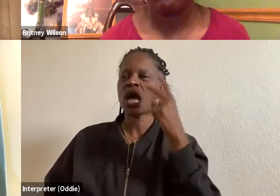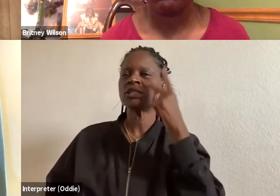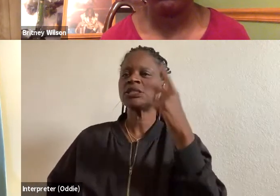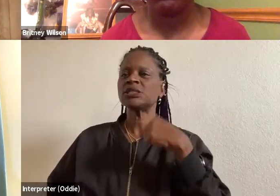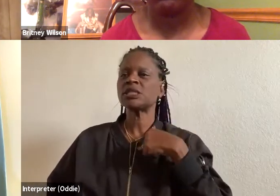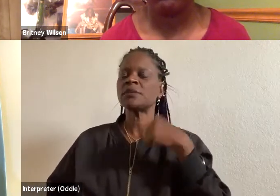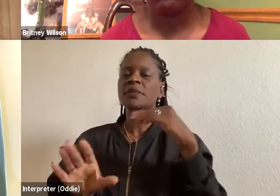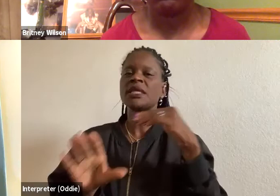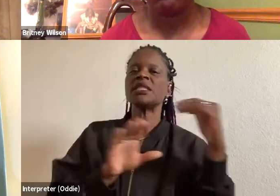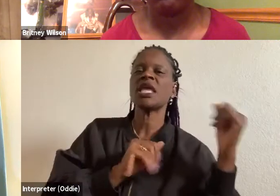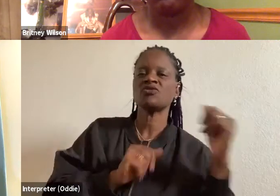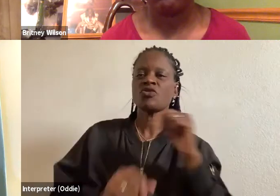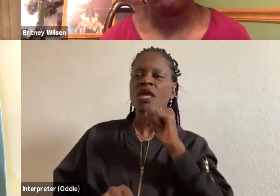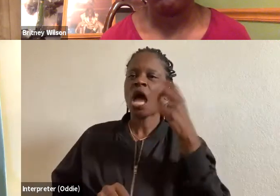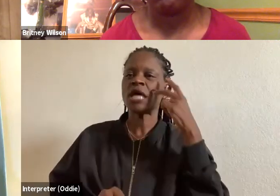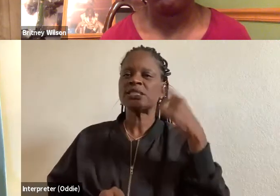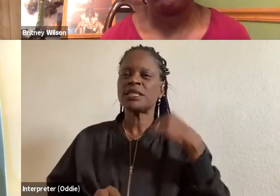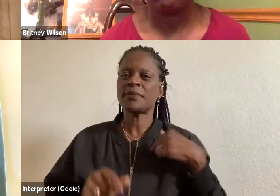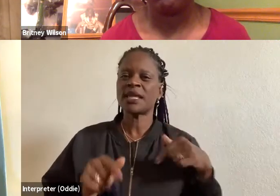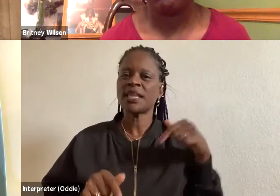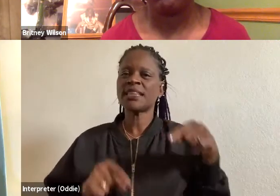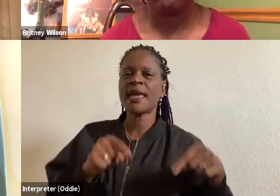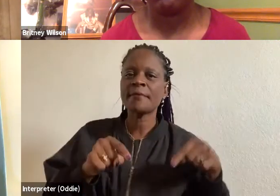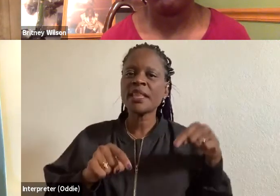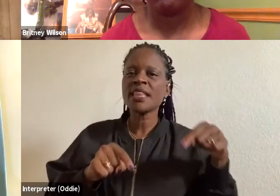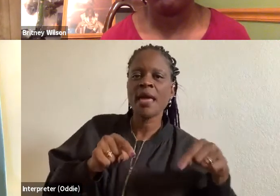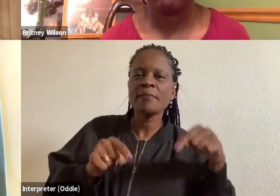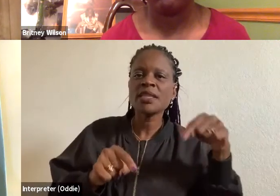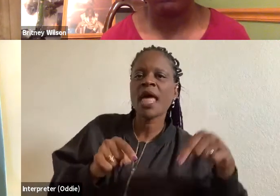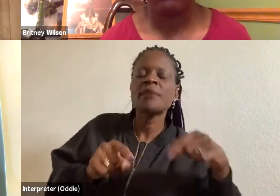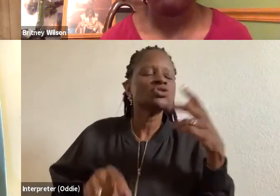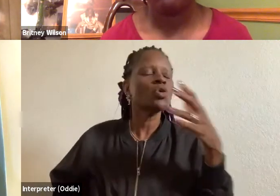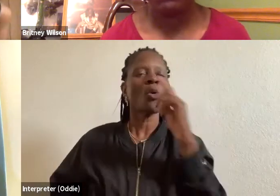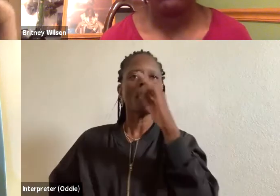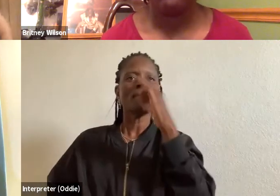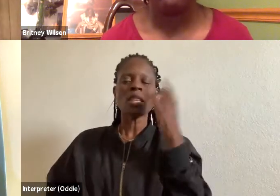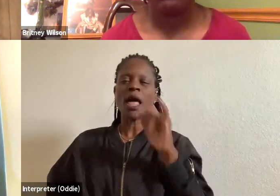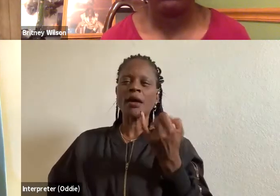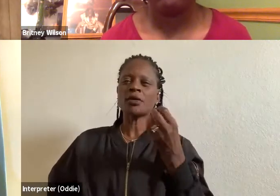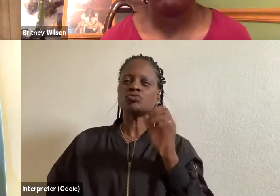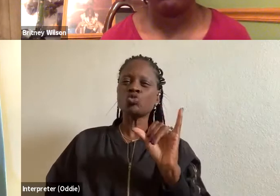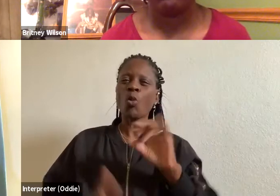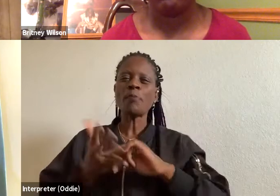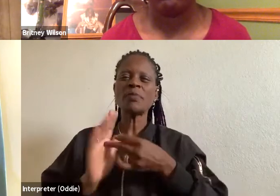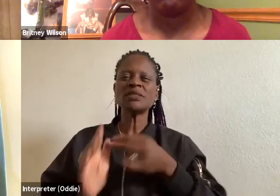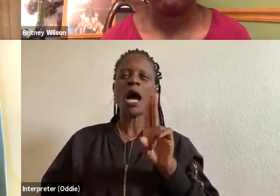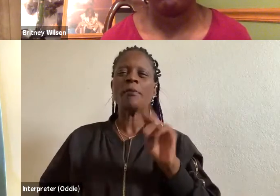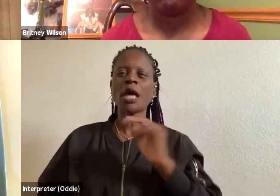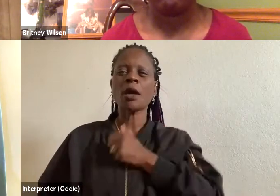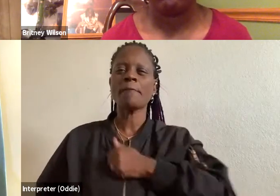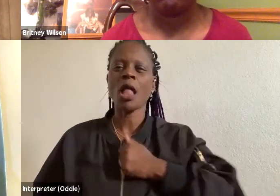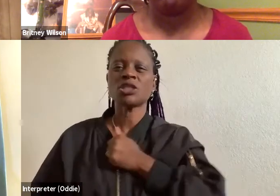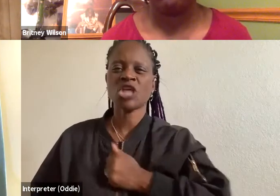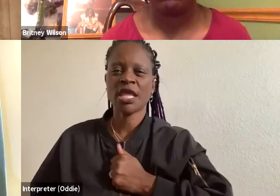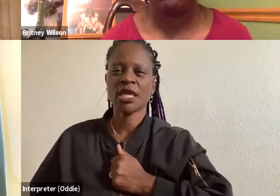see me limp. And it's just, for me, Black Disabled Joy is about being unapologetic and saying, I'm here, and whether you like